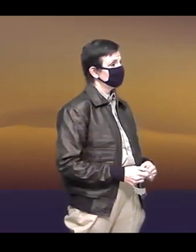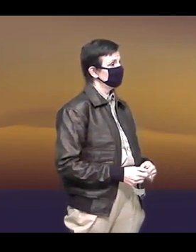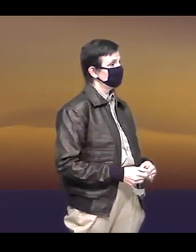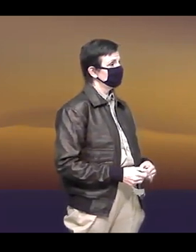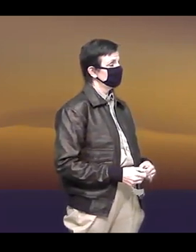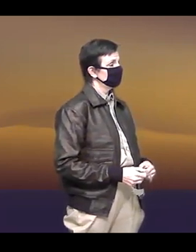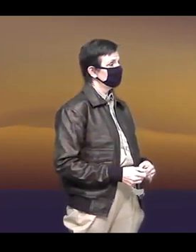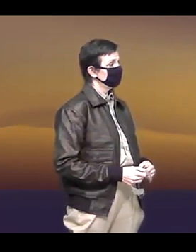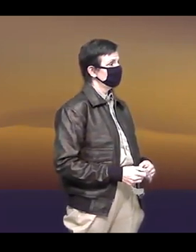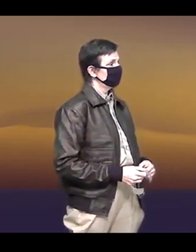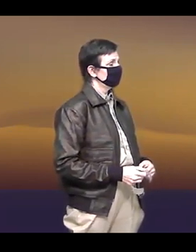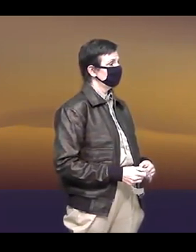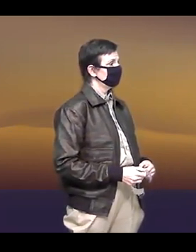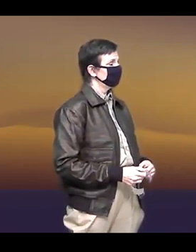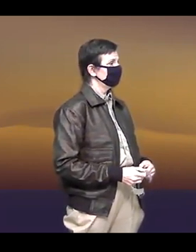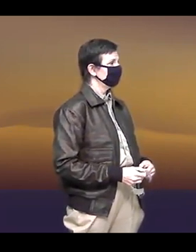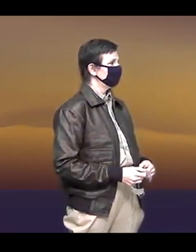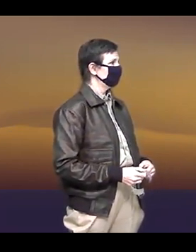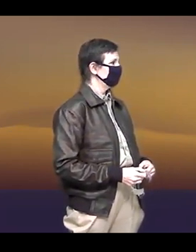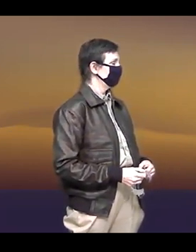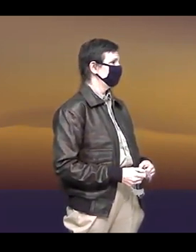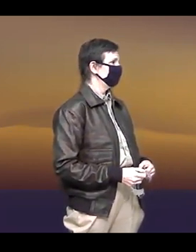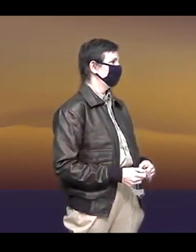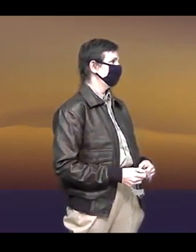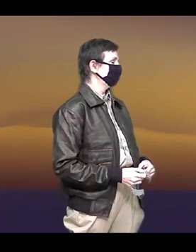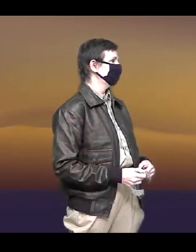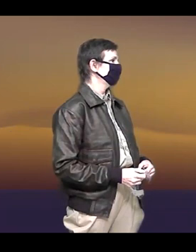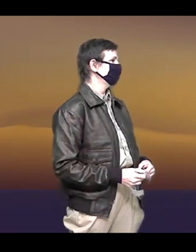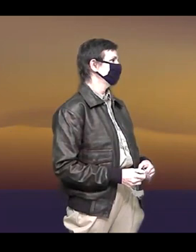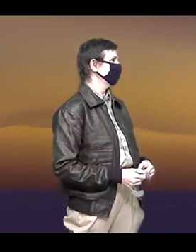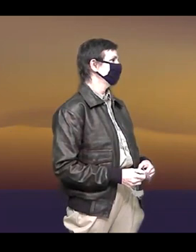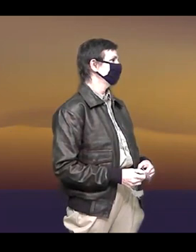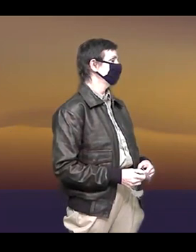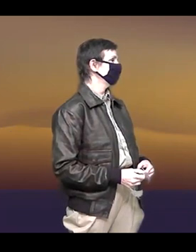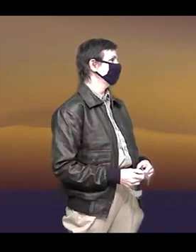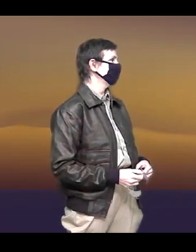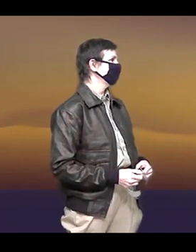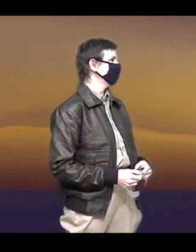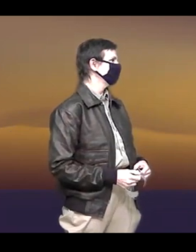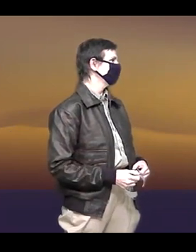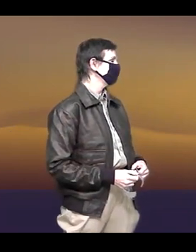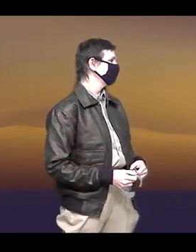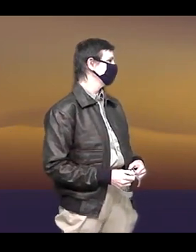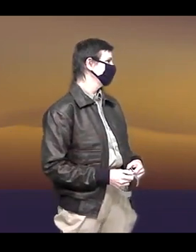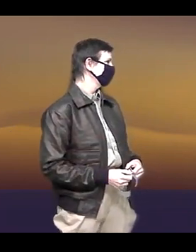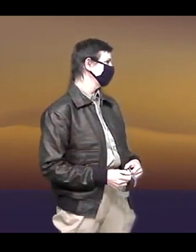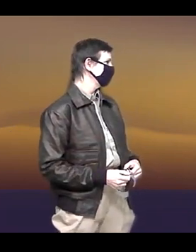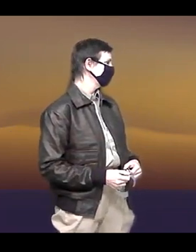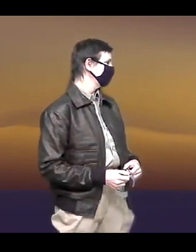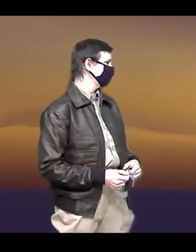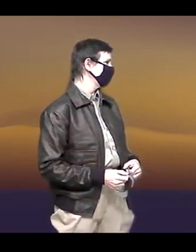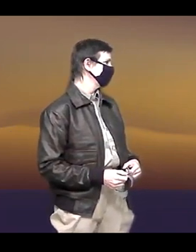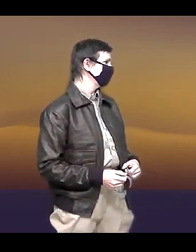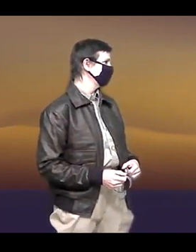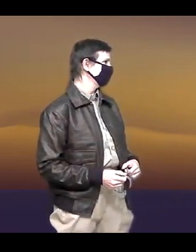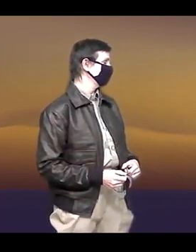one that defines you like that. Justin. Justin? I'm Shira. The tent, my home,